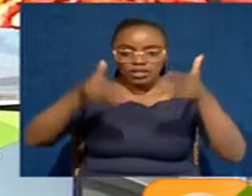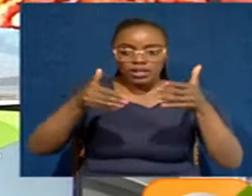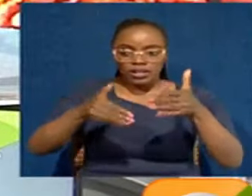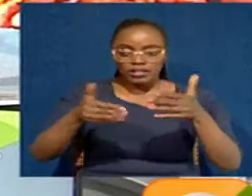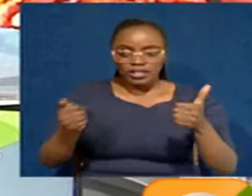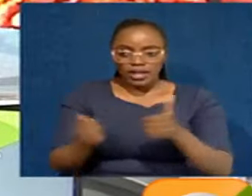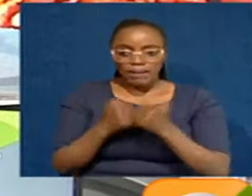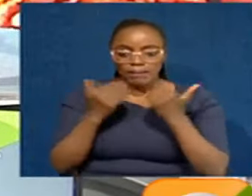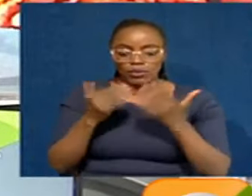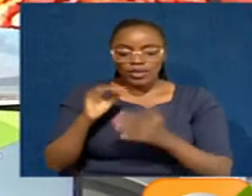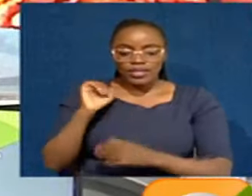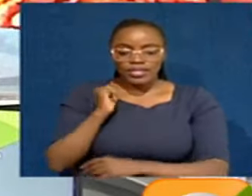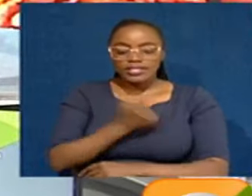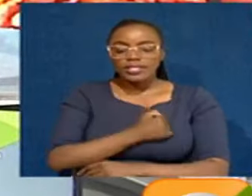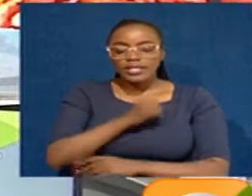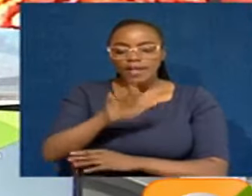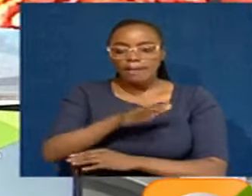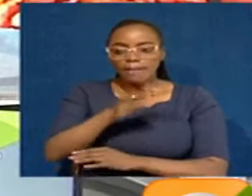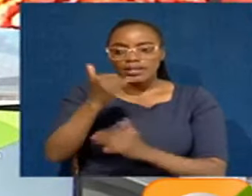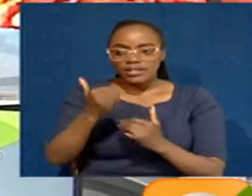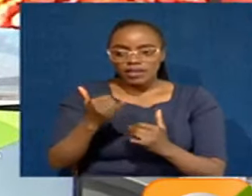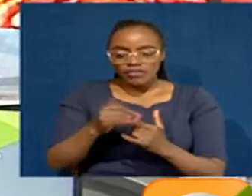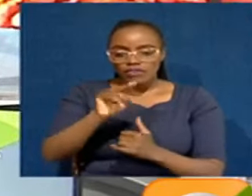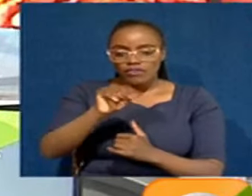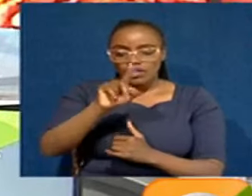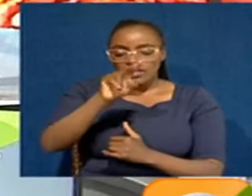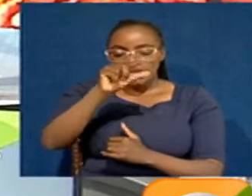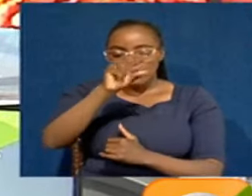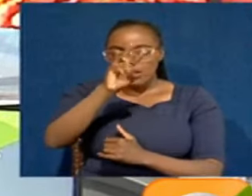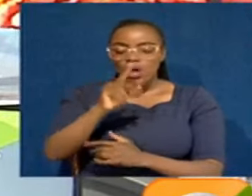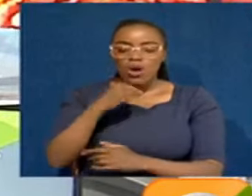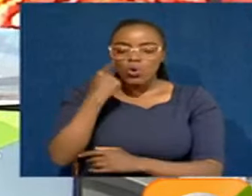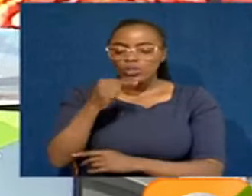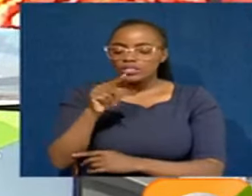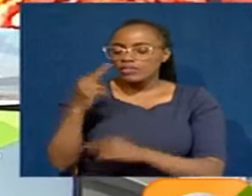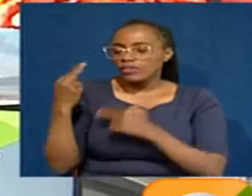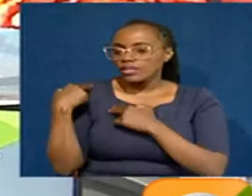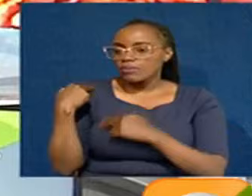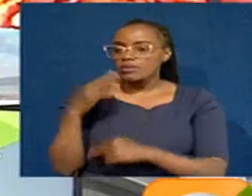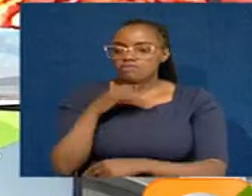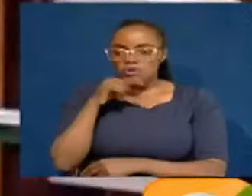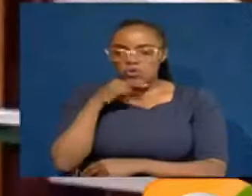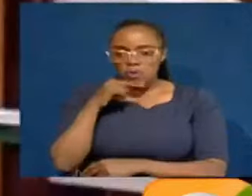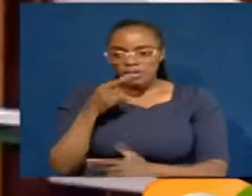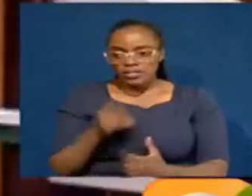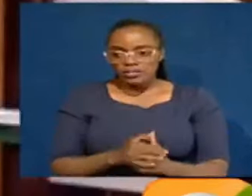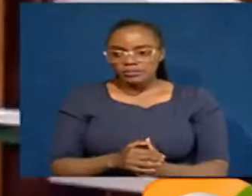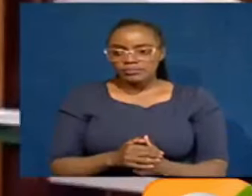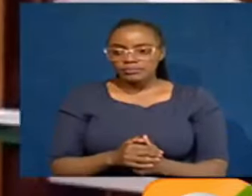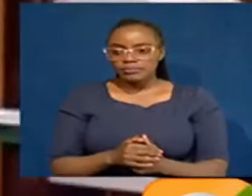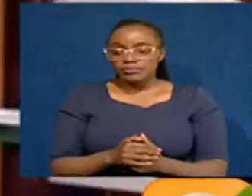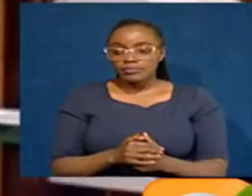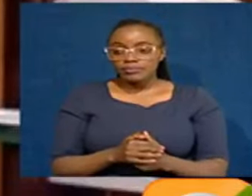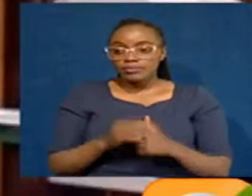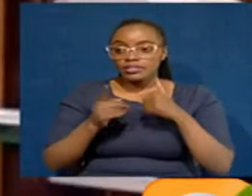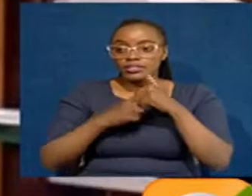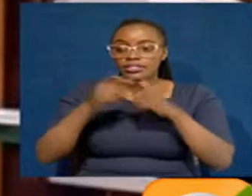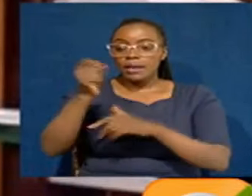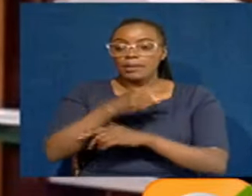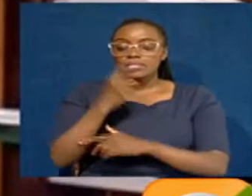taking place at the Senate now. Ndegwanjiru is the man making his closing arguments. For 6 months,